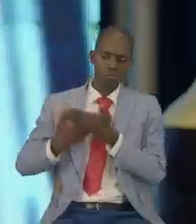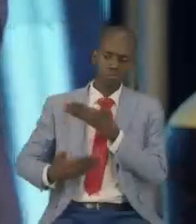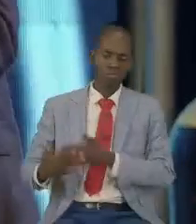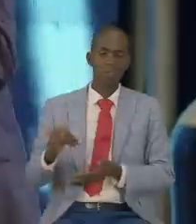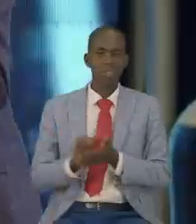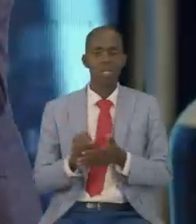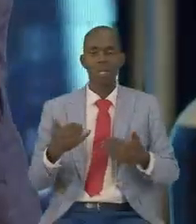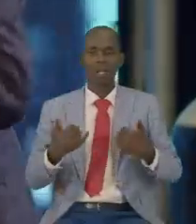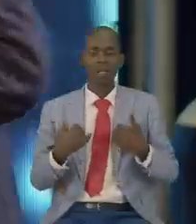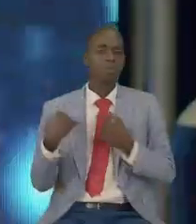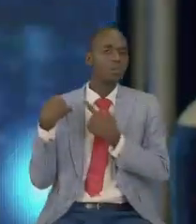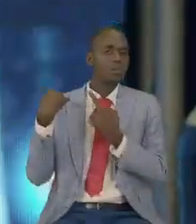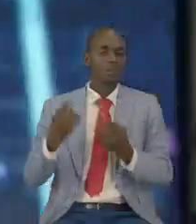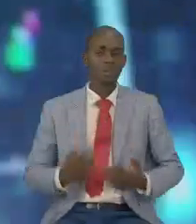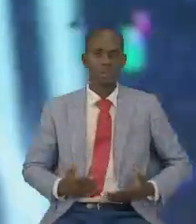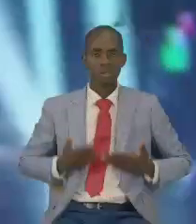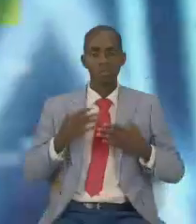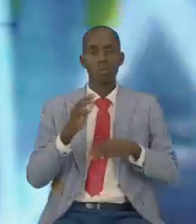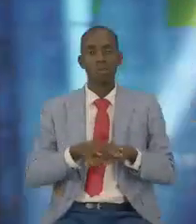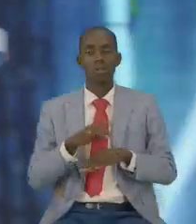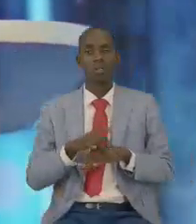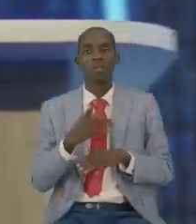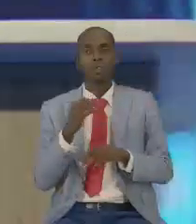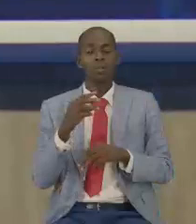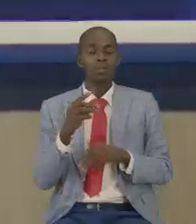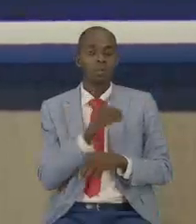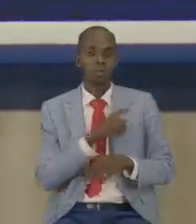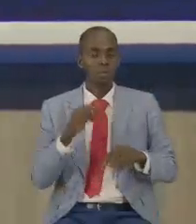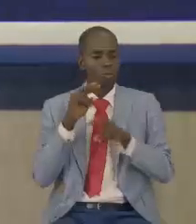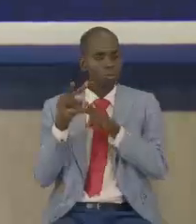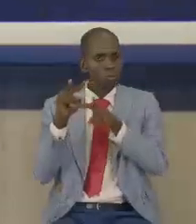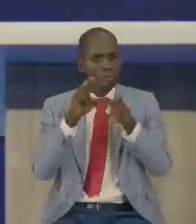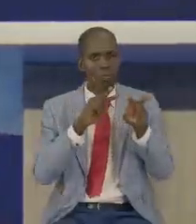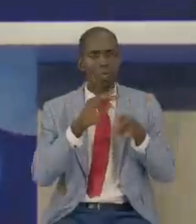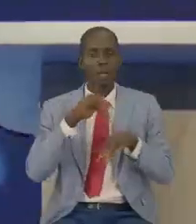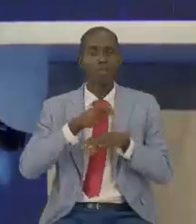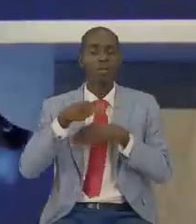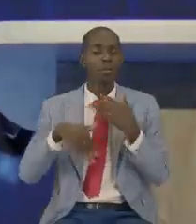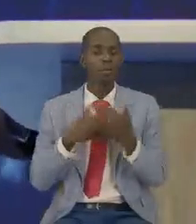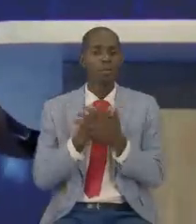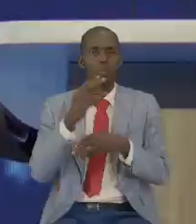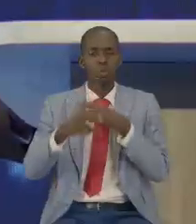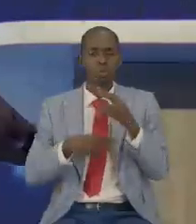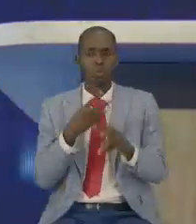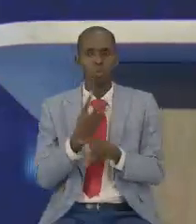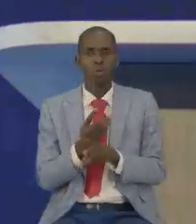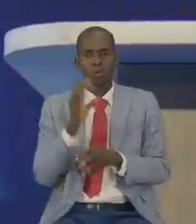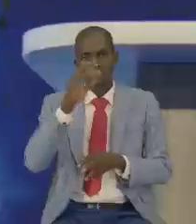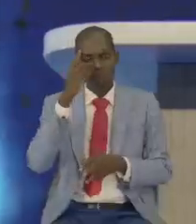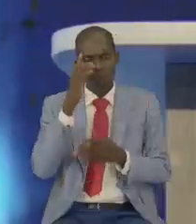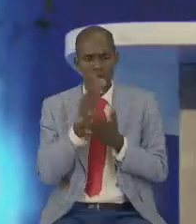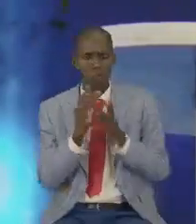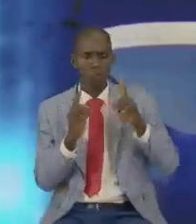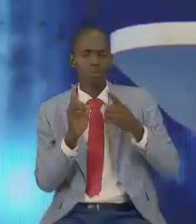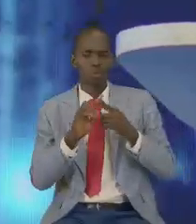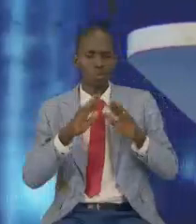universe, somebody, to open the seals of that book, because it's the book of our